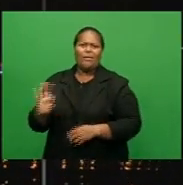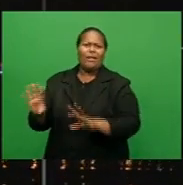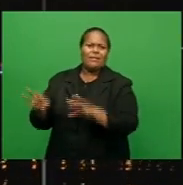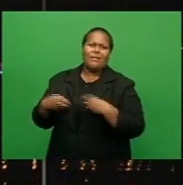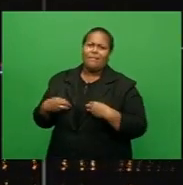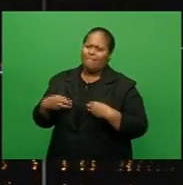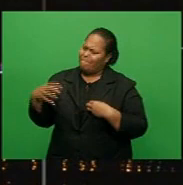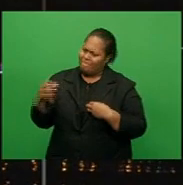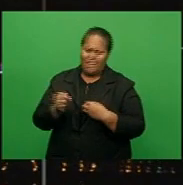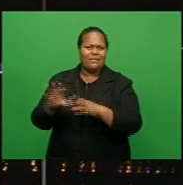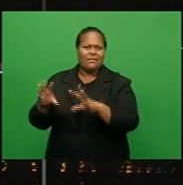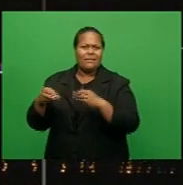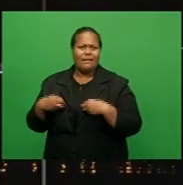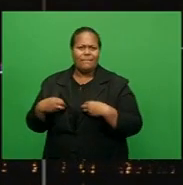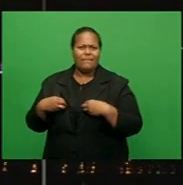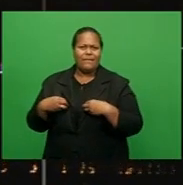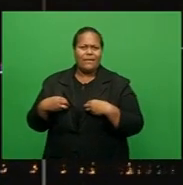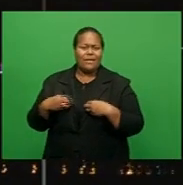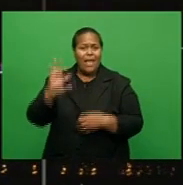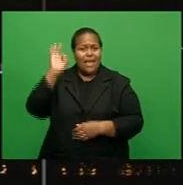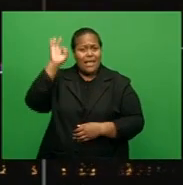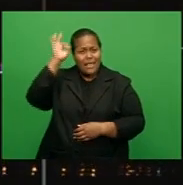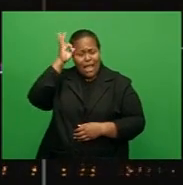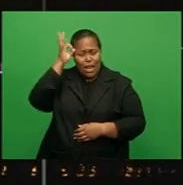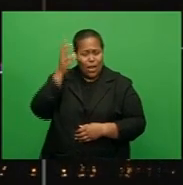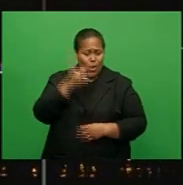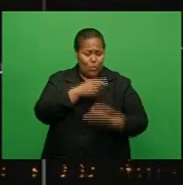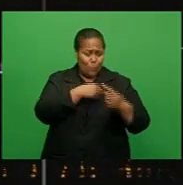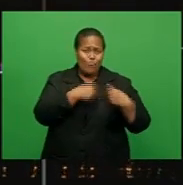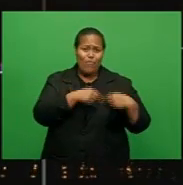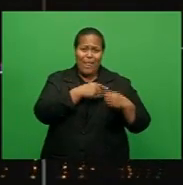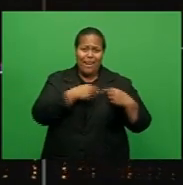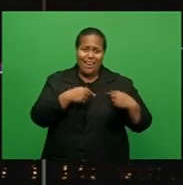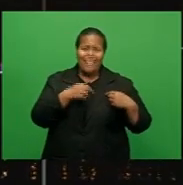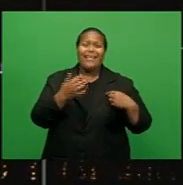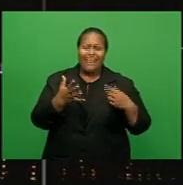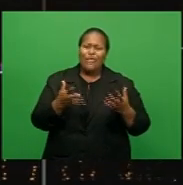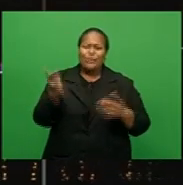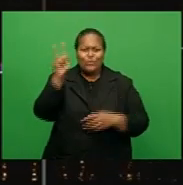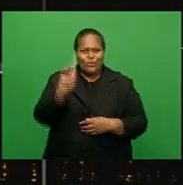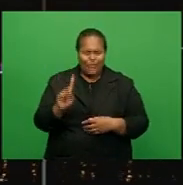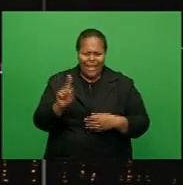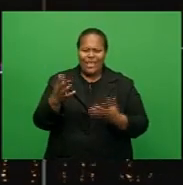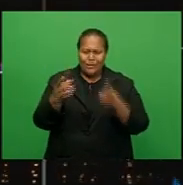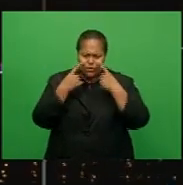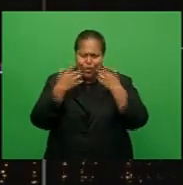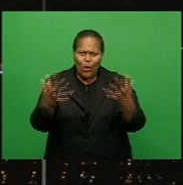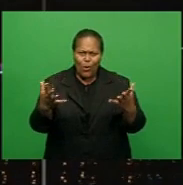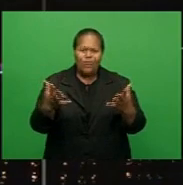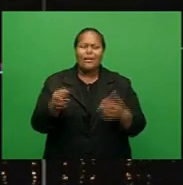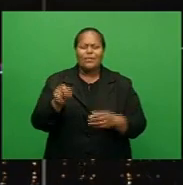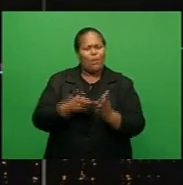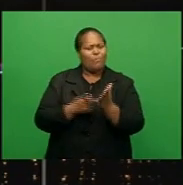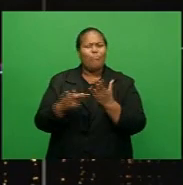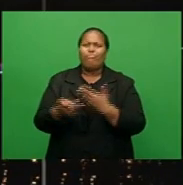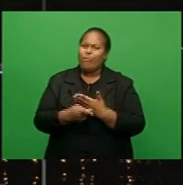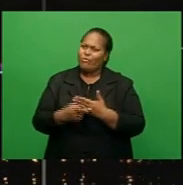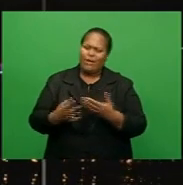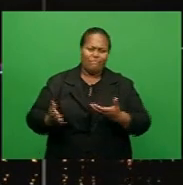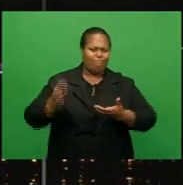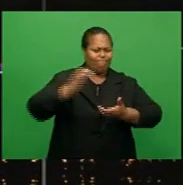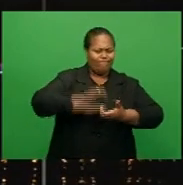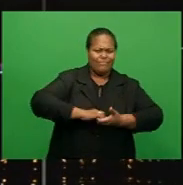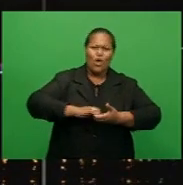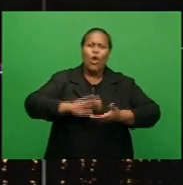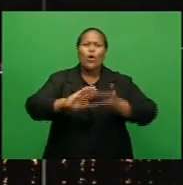at the Fiji Corrections Service Yellow Ribbon Employment Expo today, Said Kayum says the Yellow Ribbon Project is engaging with the